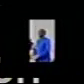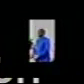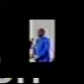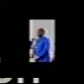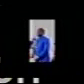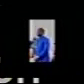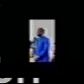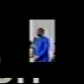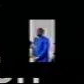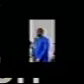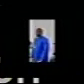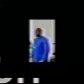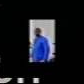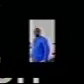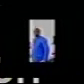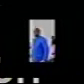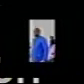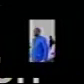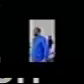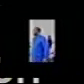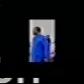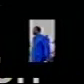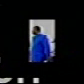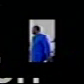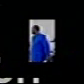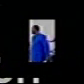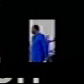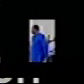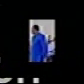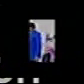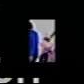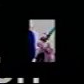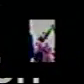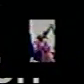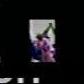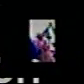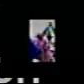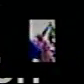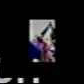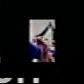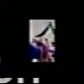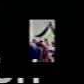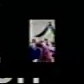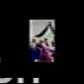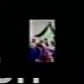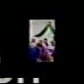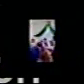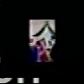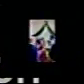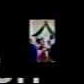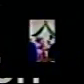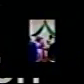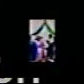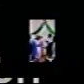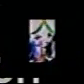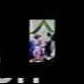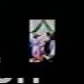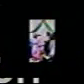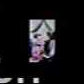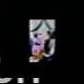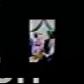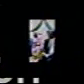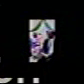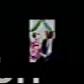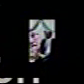Satan has bound? It was a bondage of Satan. It was an affliction from